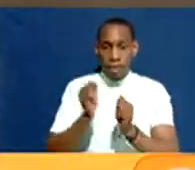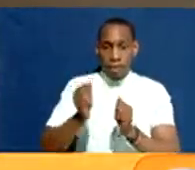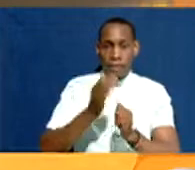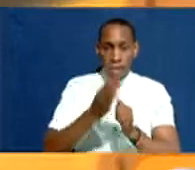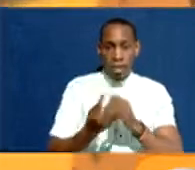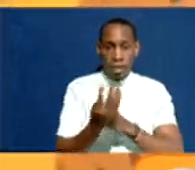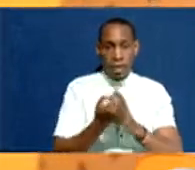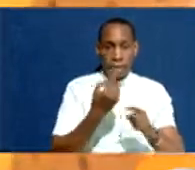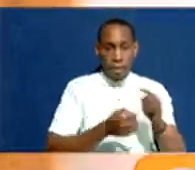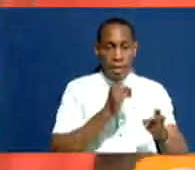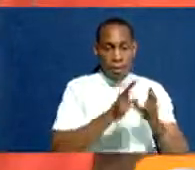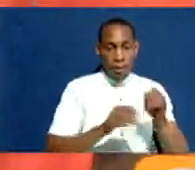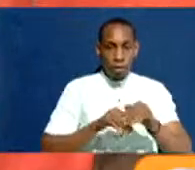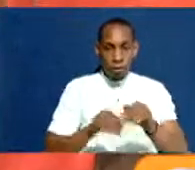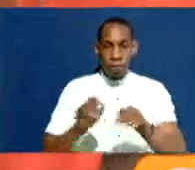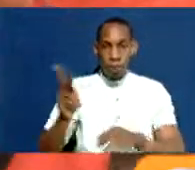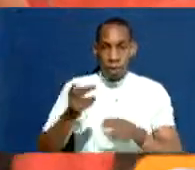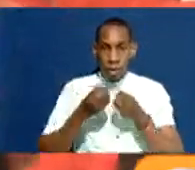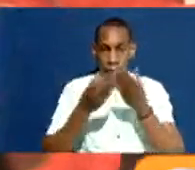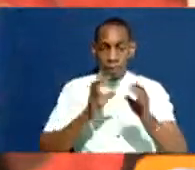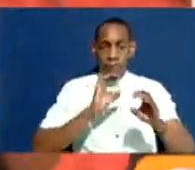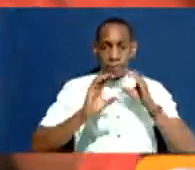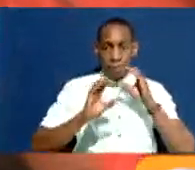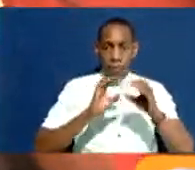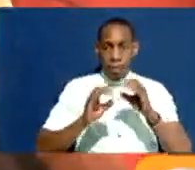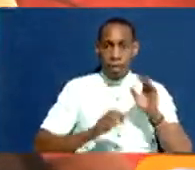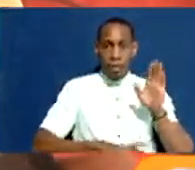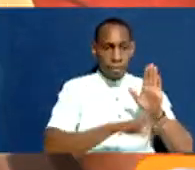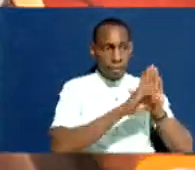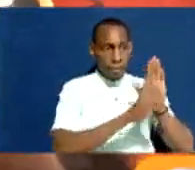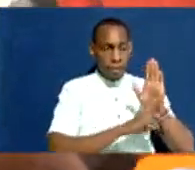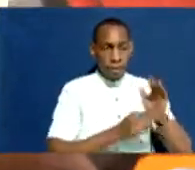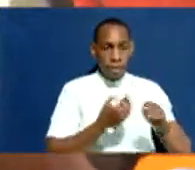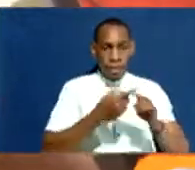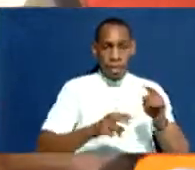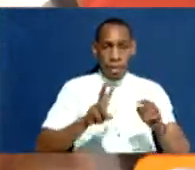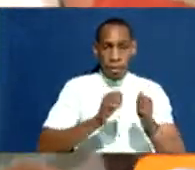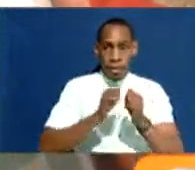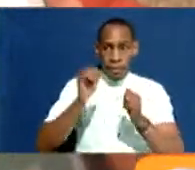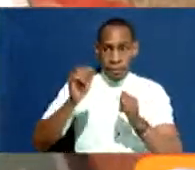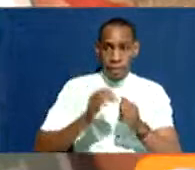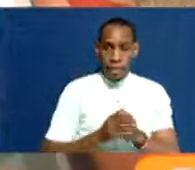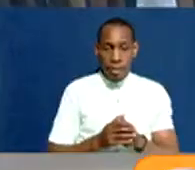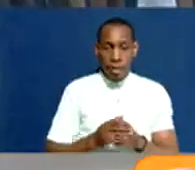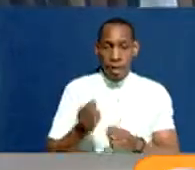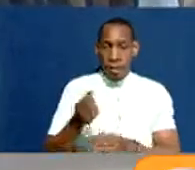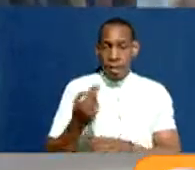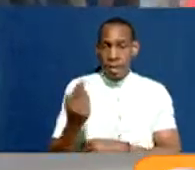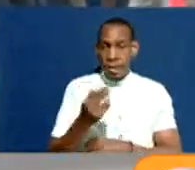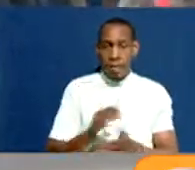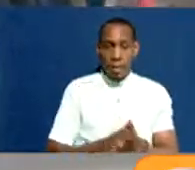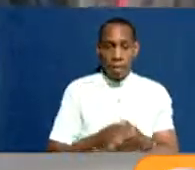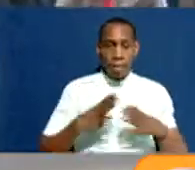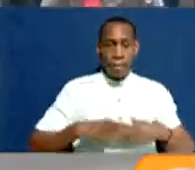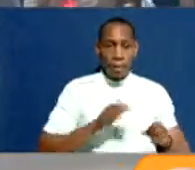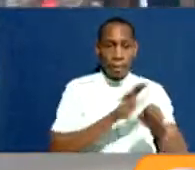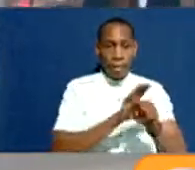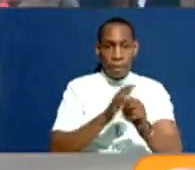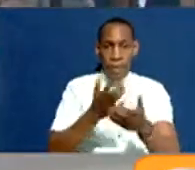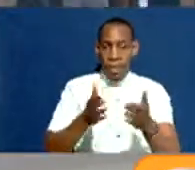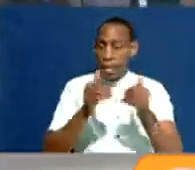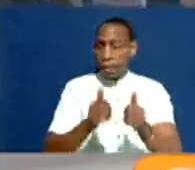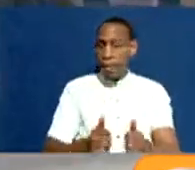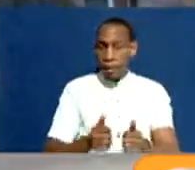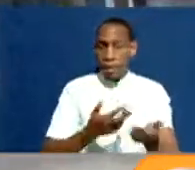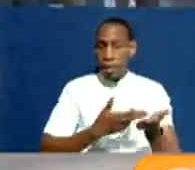2022 in accordance with the Kenya Information and Communications Regulations 2015. By April, majority of Kenyans were yet